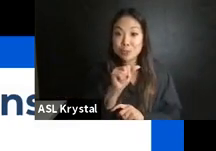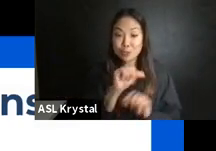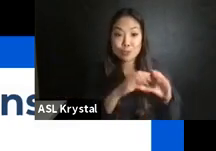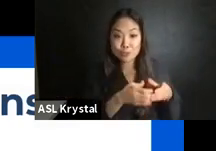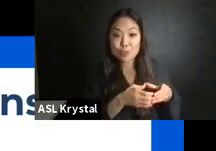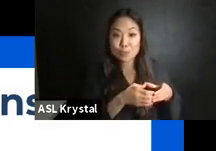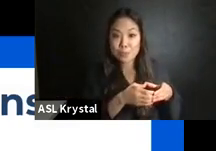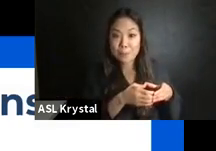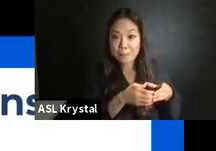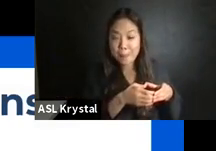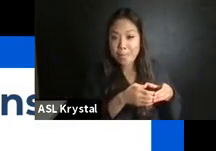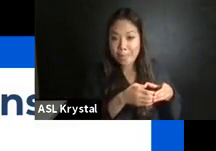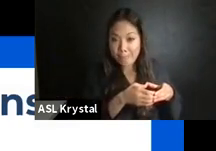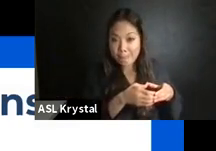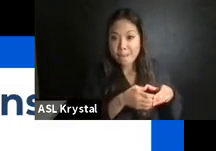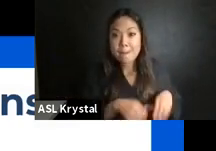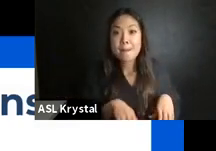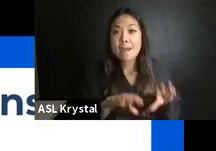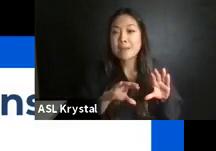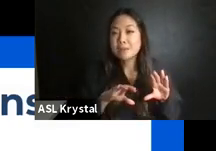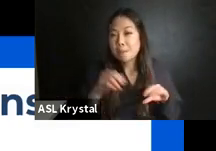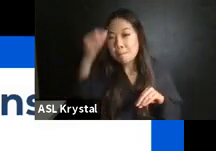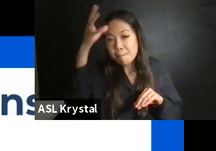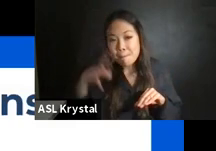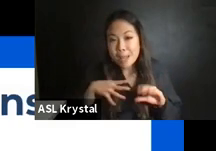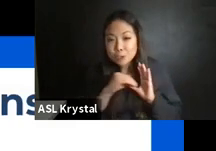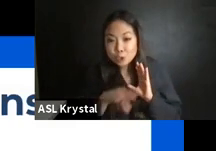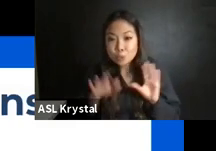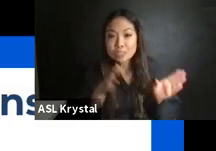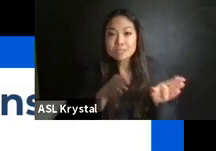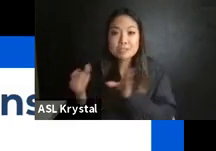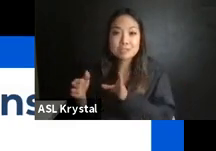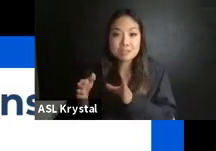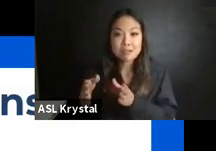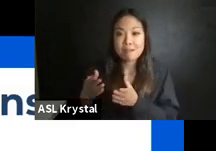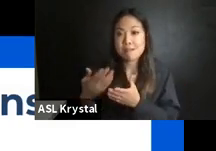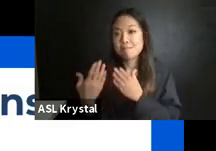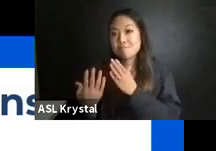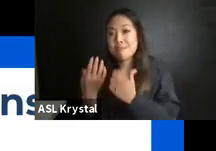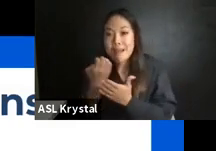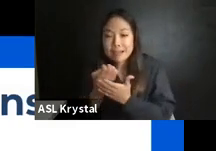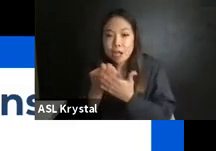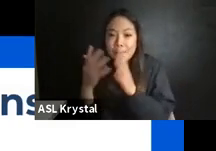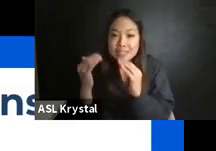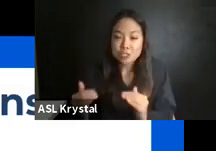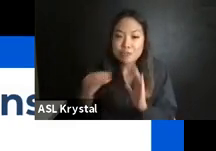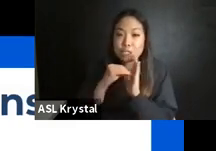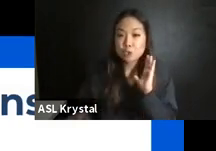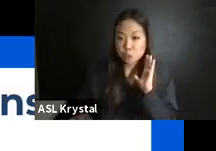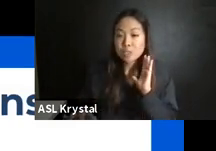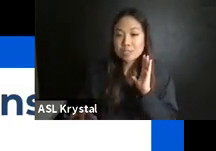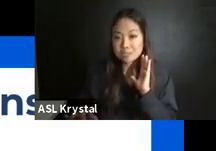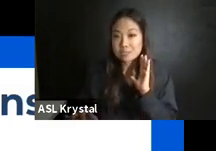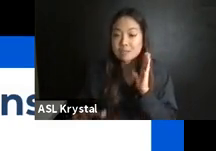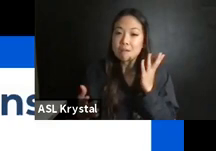believe that's male students and economically disadvantaged students are still a little high we're trending down but they're higher than